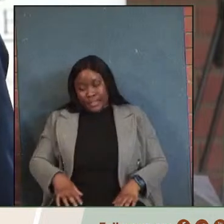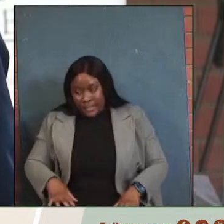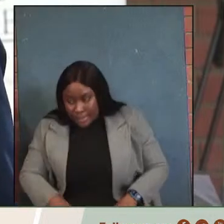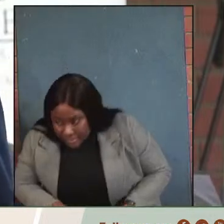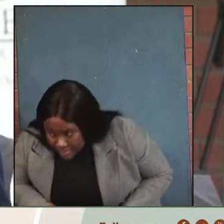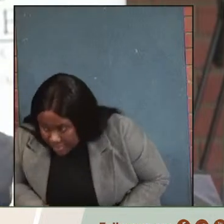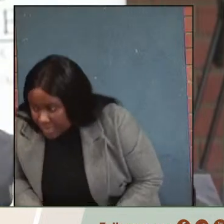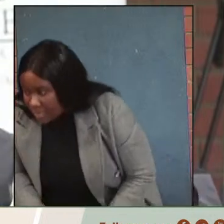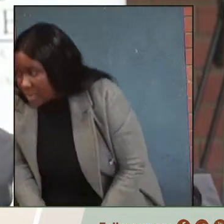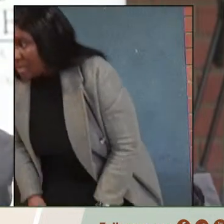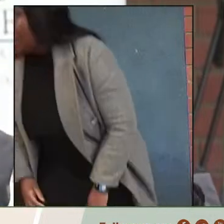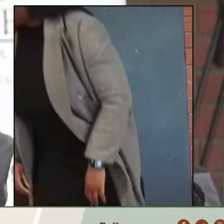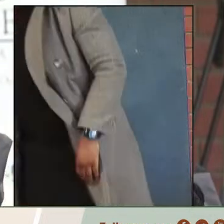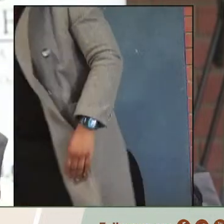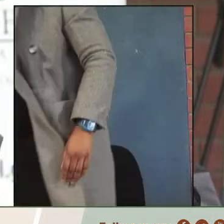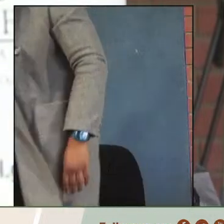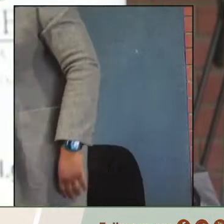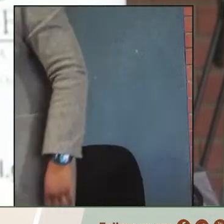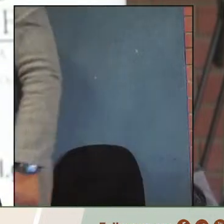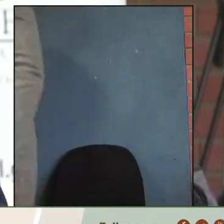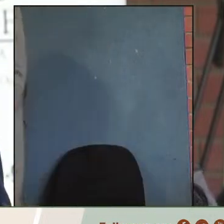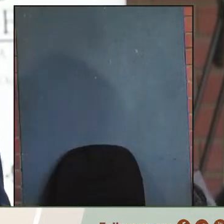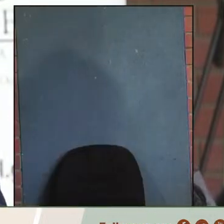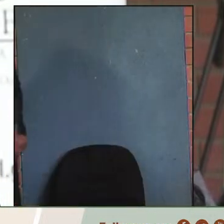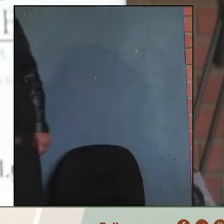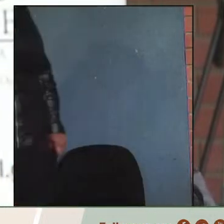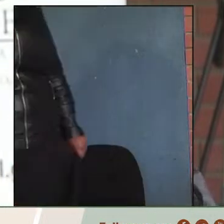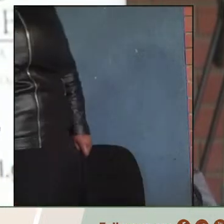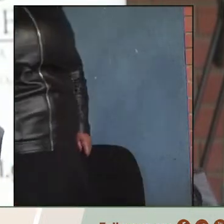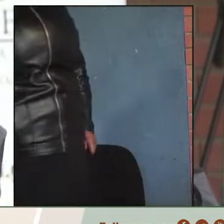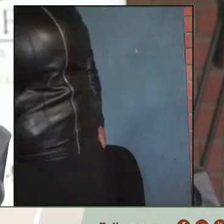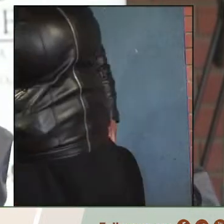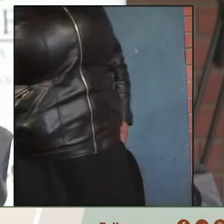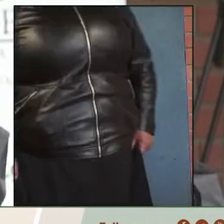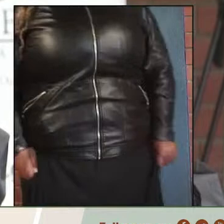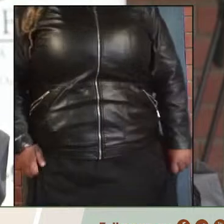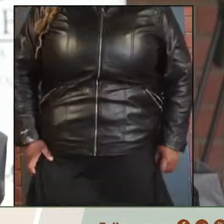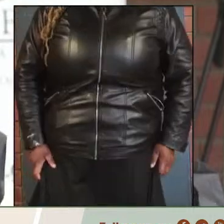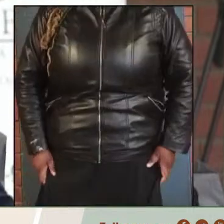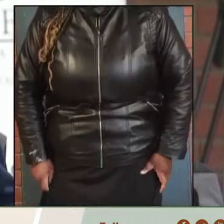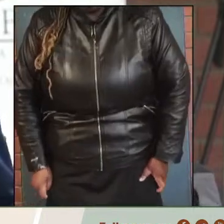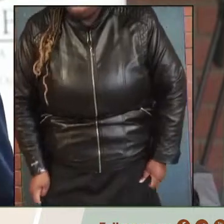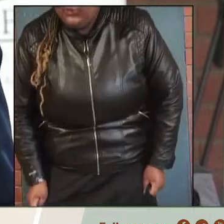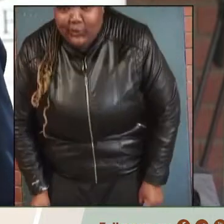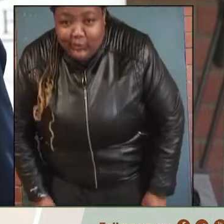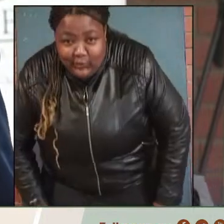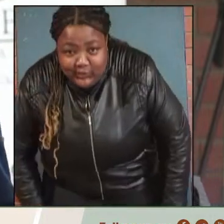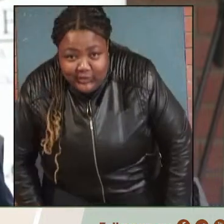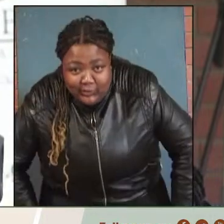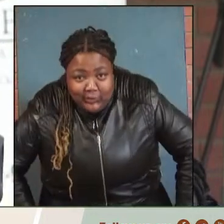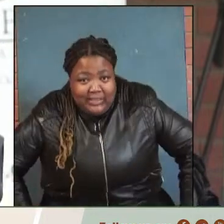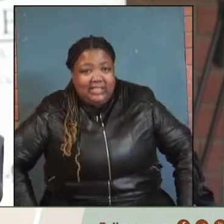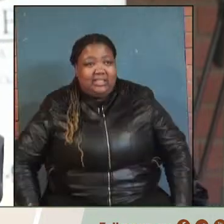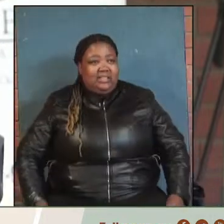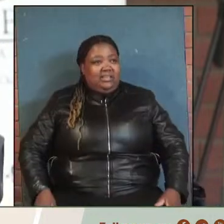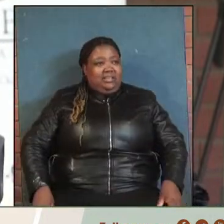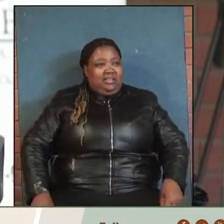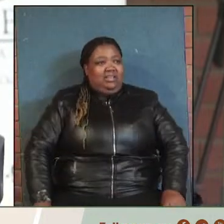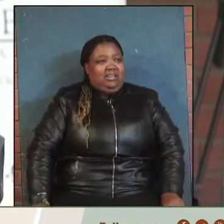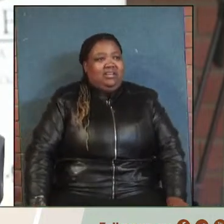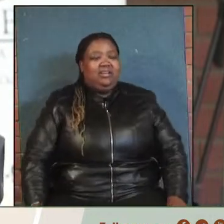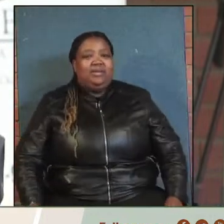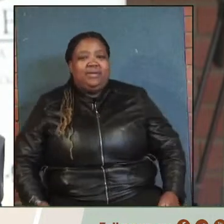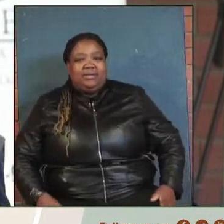punishment is regarded as child abuse. Signs of abuse can be hard to detect, but being withdrawn, passive, and overly complaint may